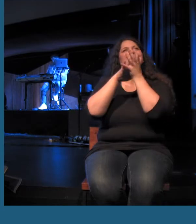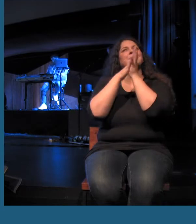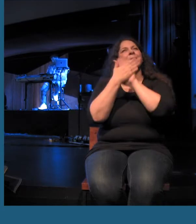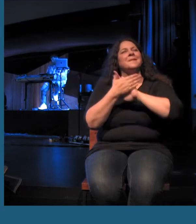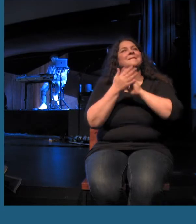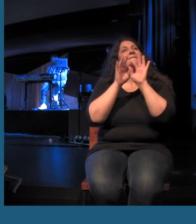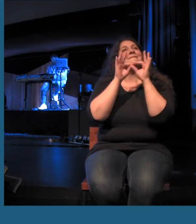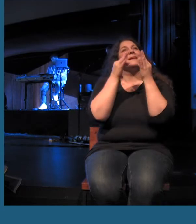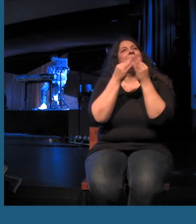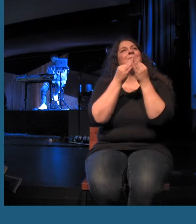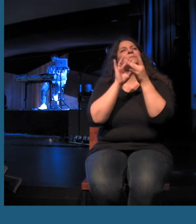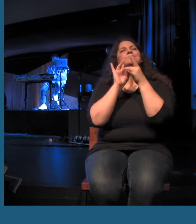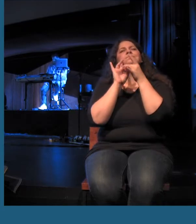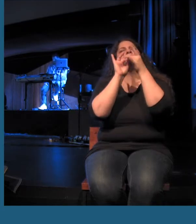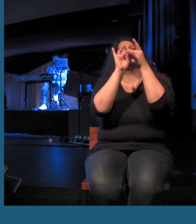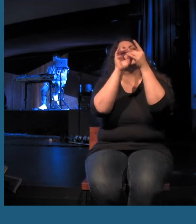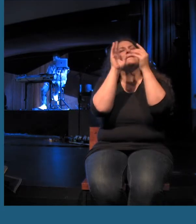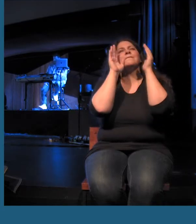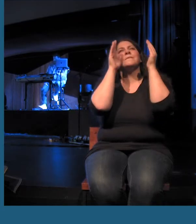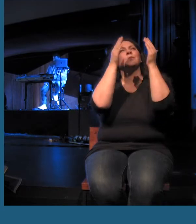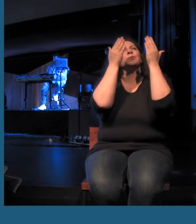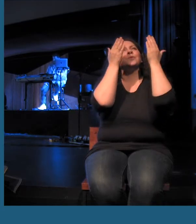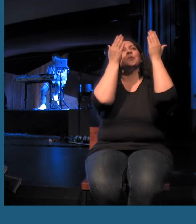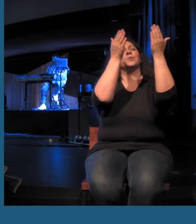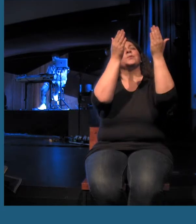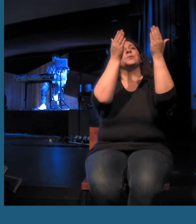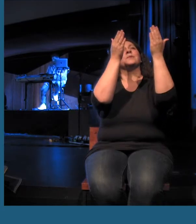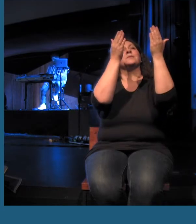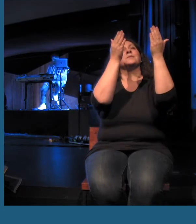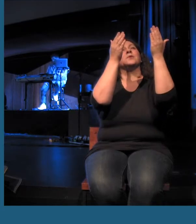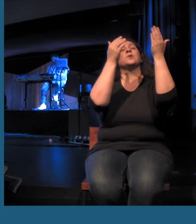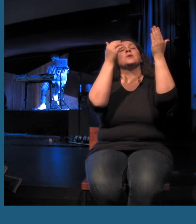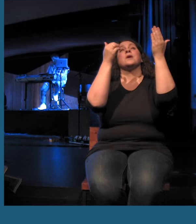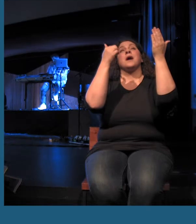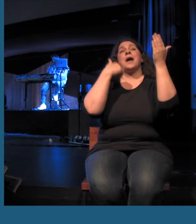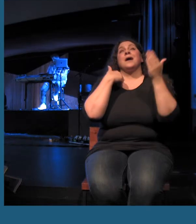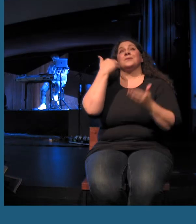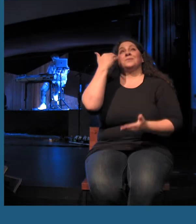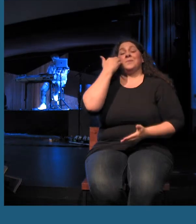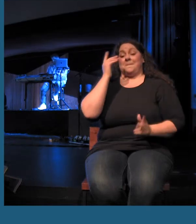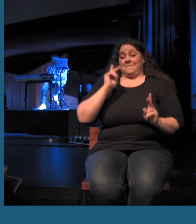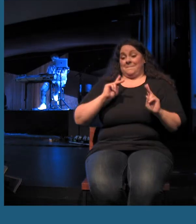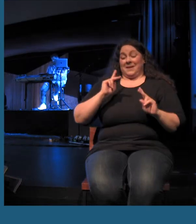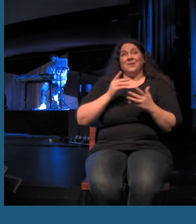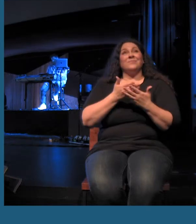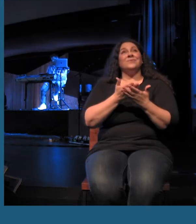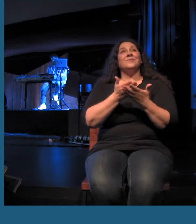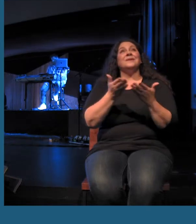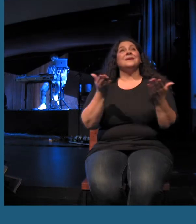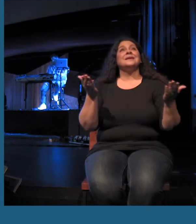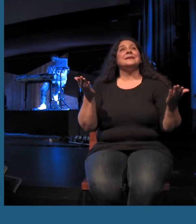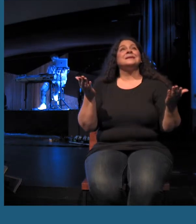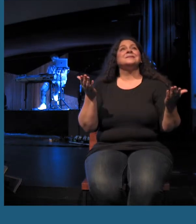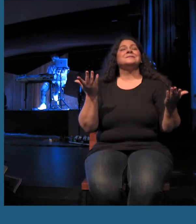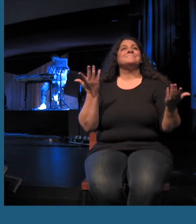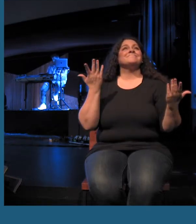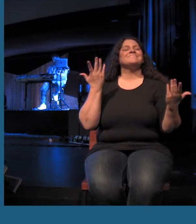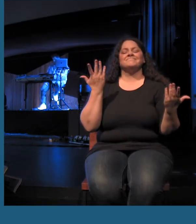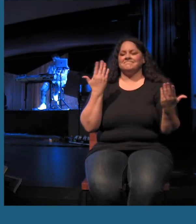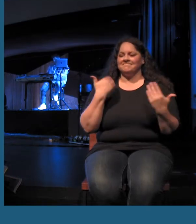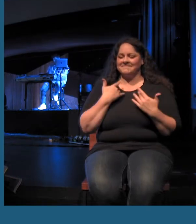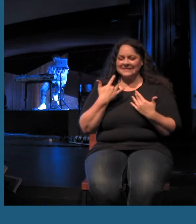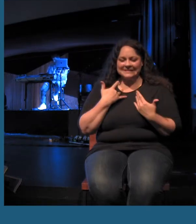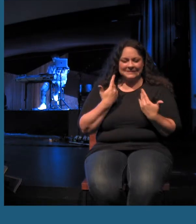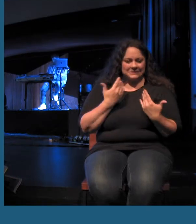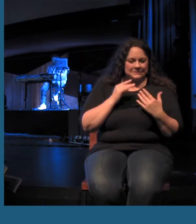focused towards you. Lord Jesus, I know there are people here today who don't know where their connections